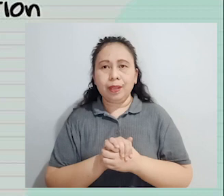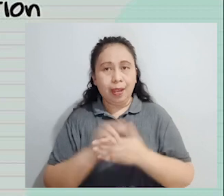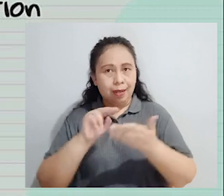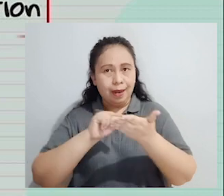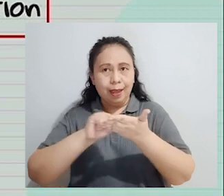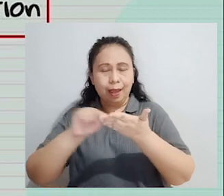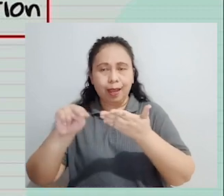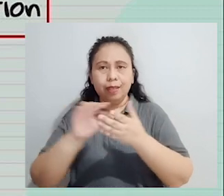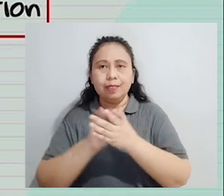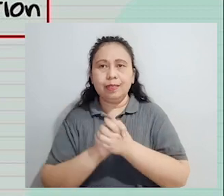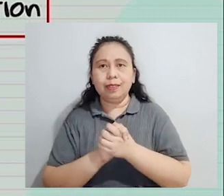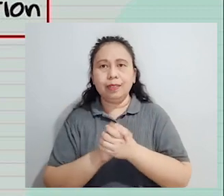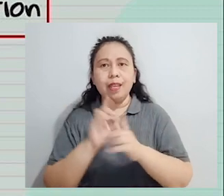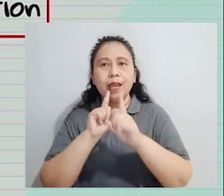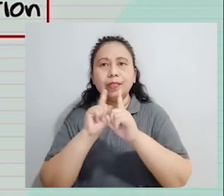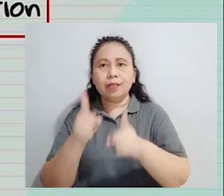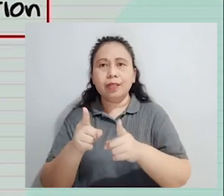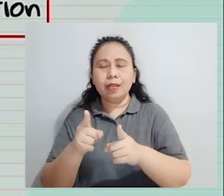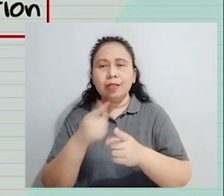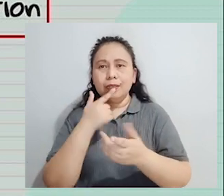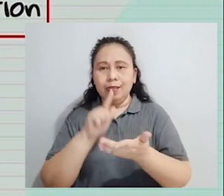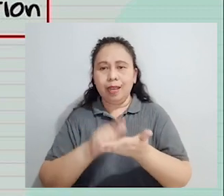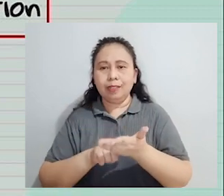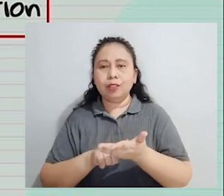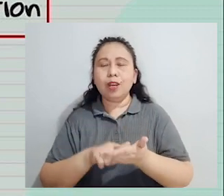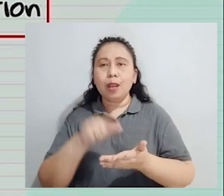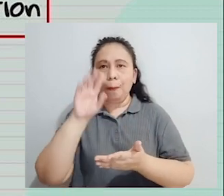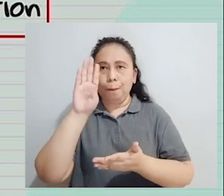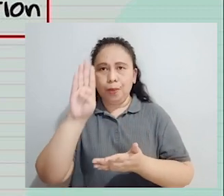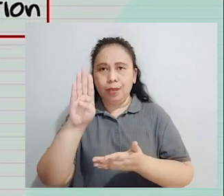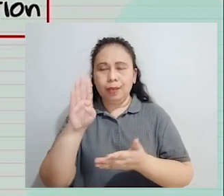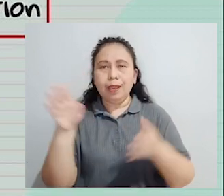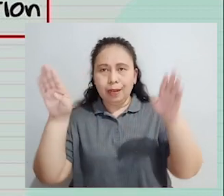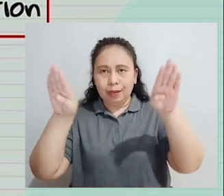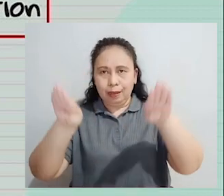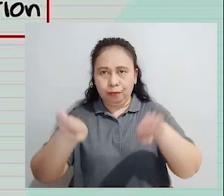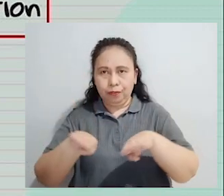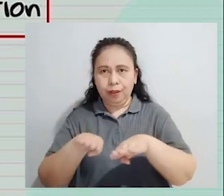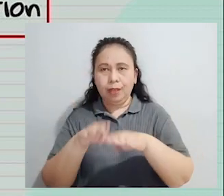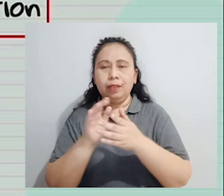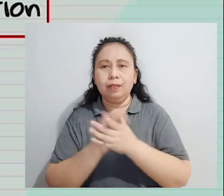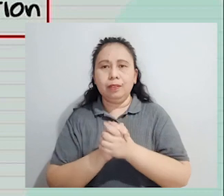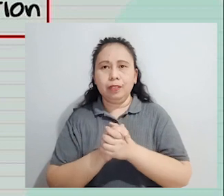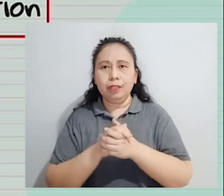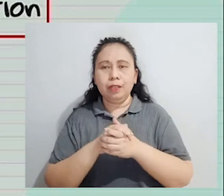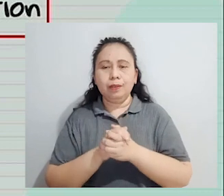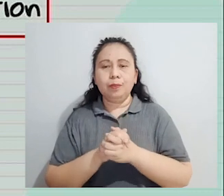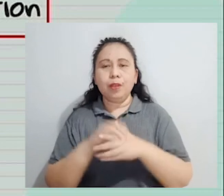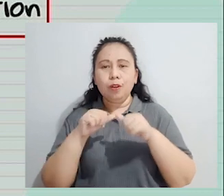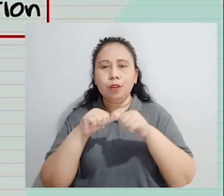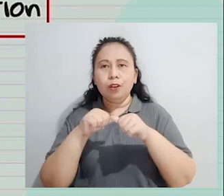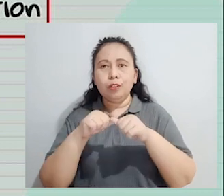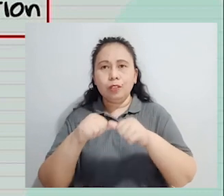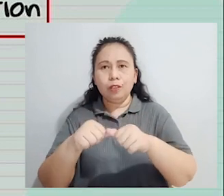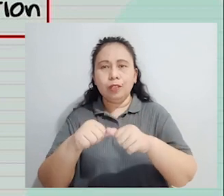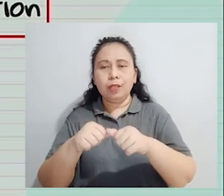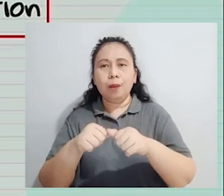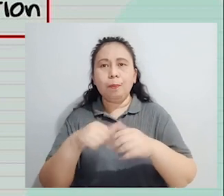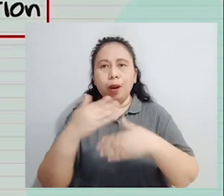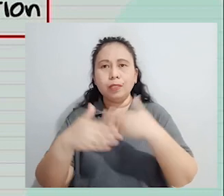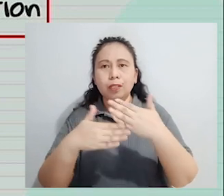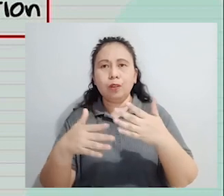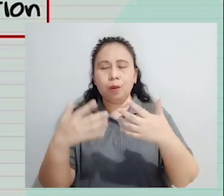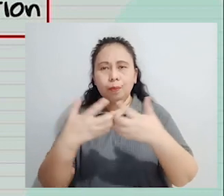Nicely done! The answer is letter B, Rift Valley. Continuing the process of